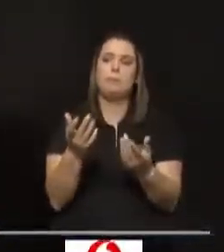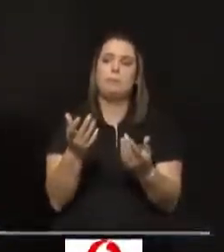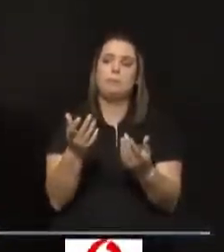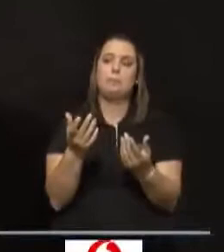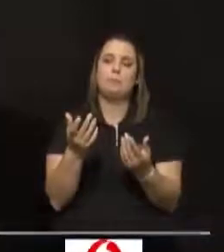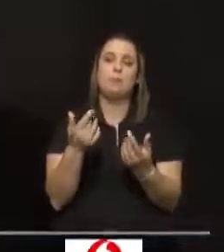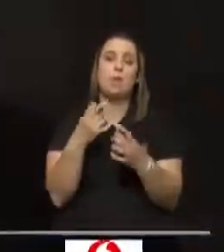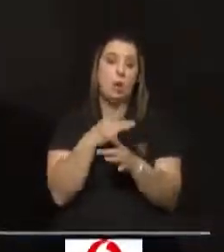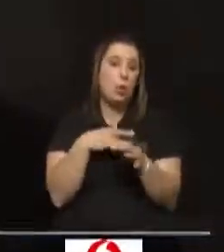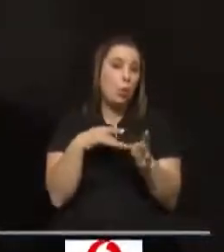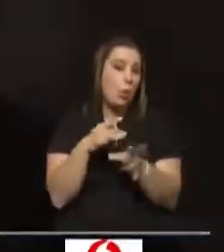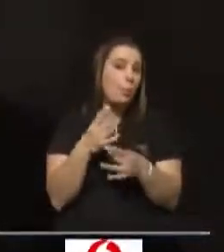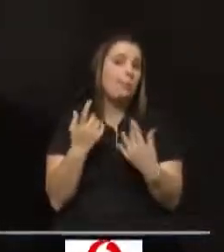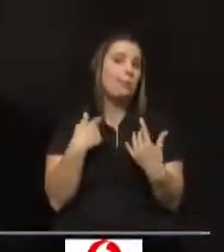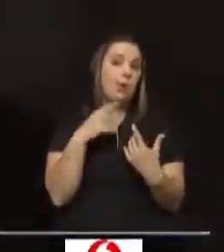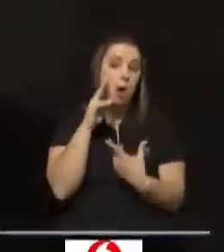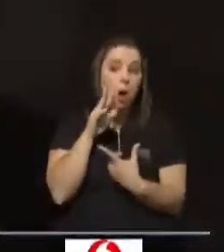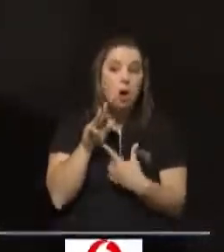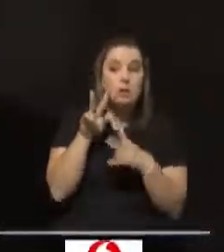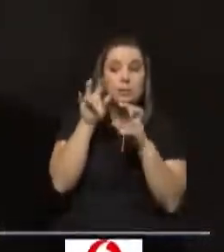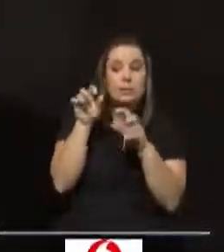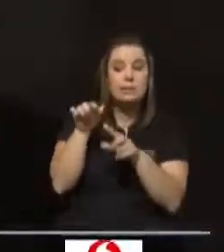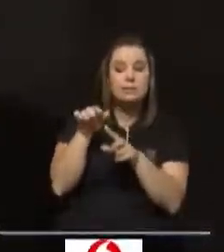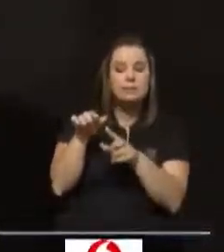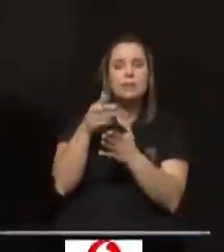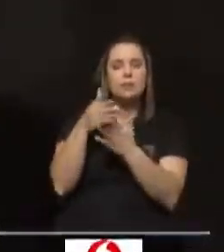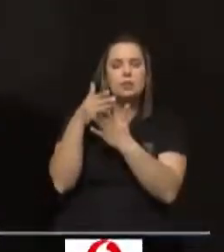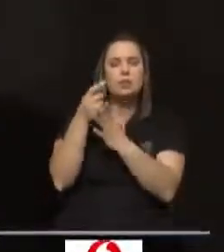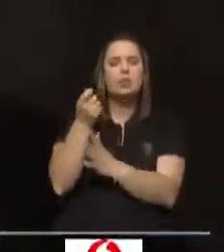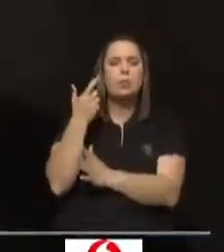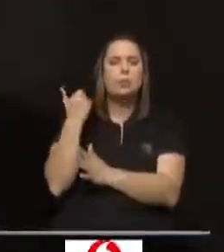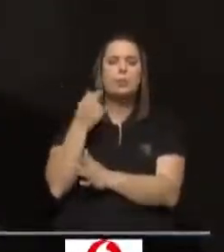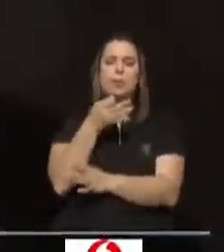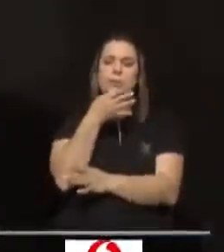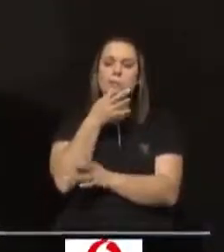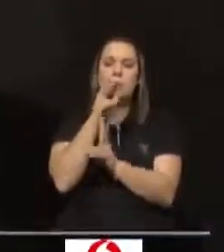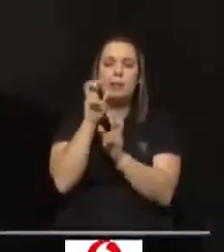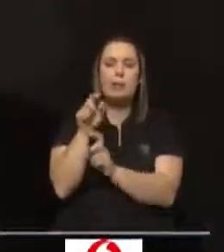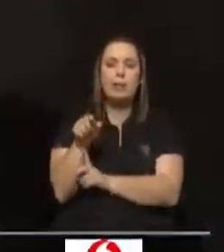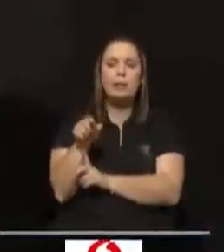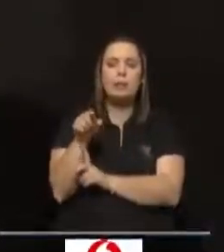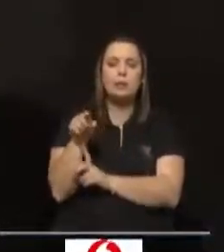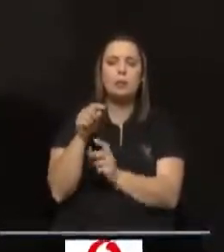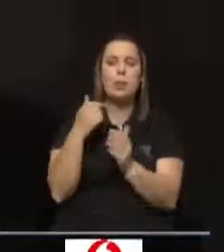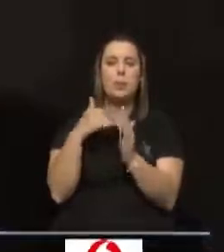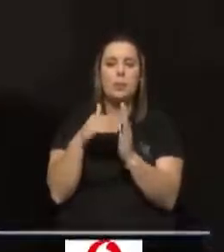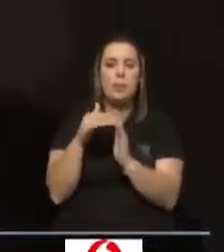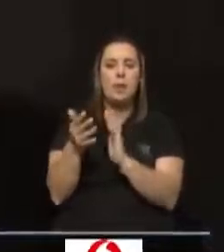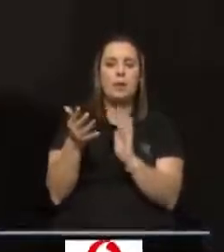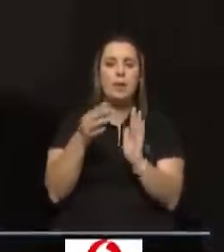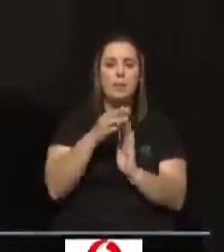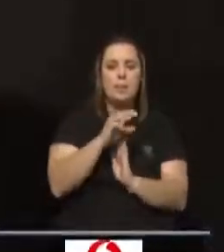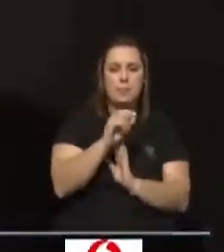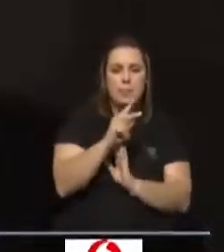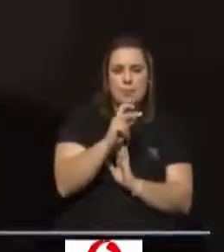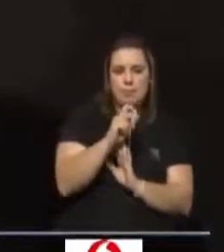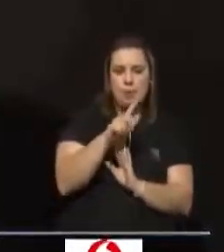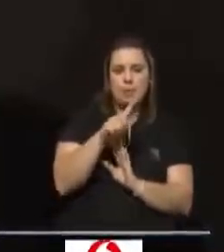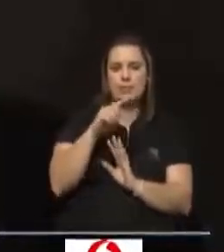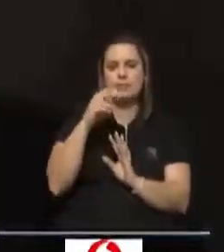cross-cutting to all of Europe, and Europe is looking at this. Recent studies say